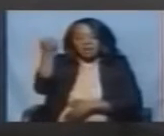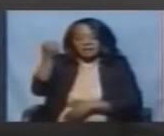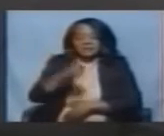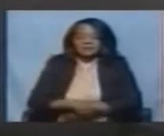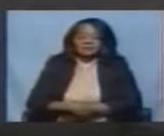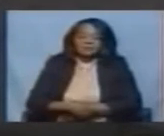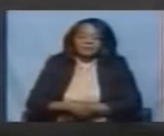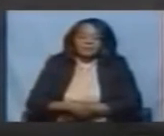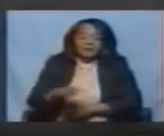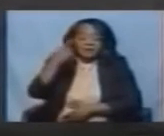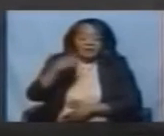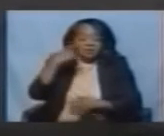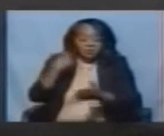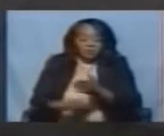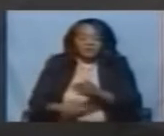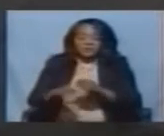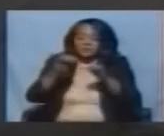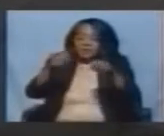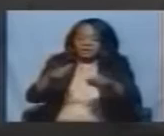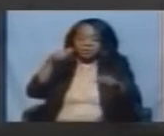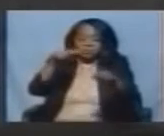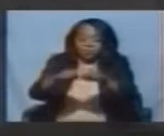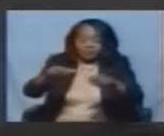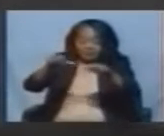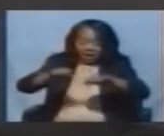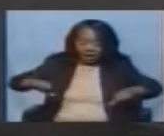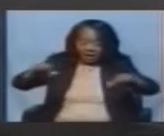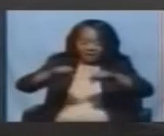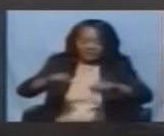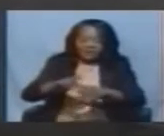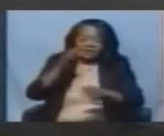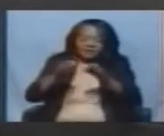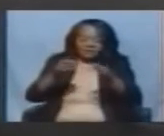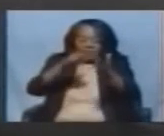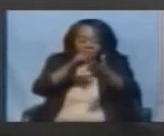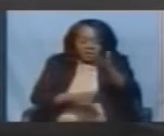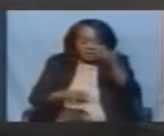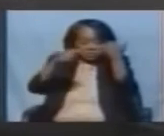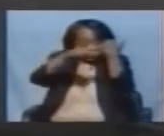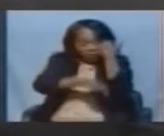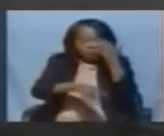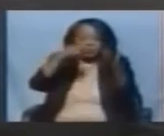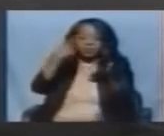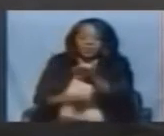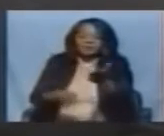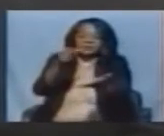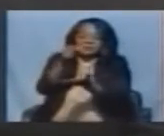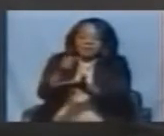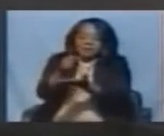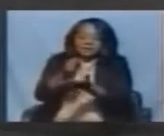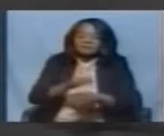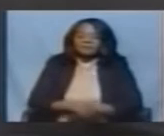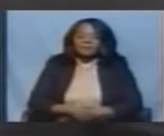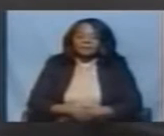you can check in a post-analysis is where that particular price is beyond what was actually budgeted for. Because the act does demand. Before you do